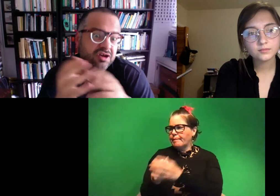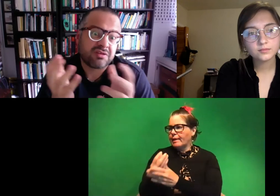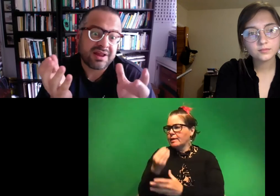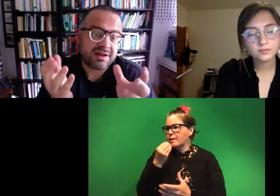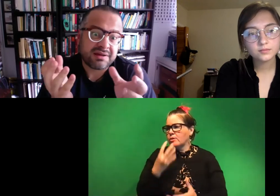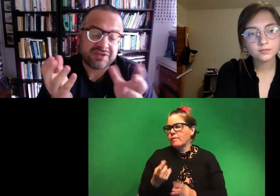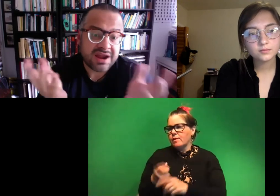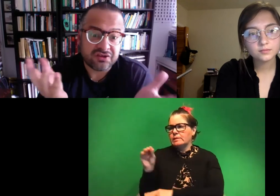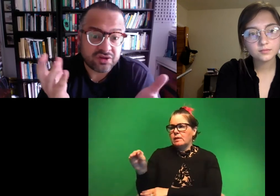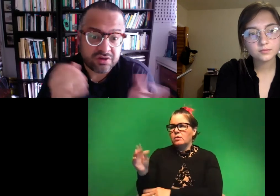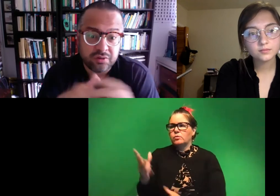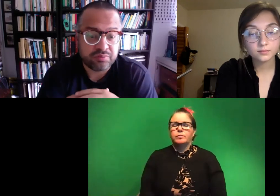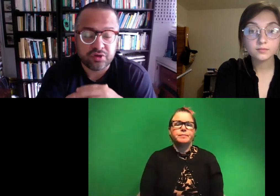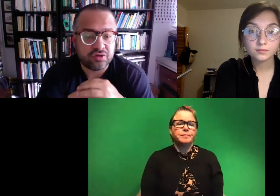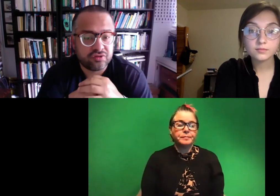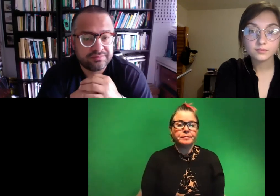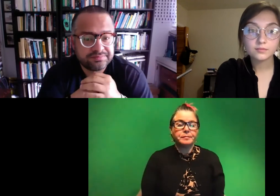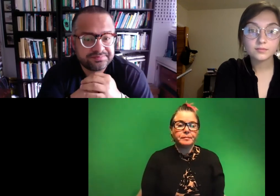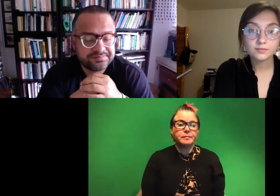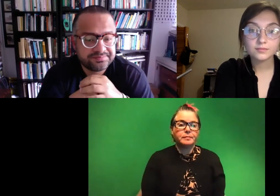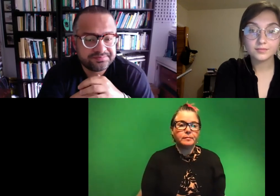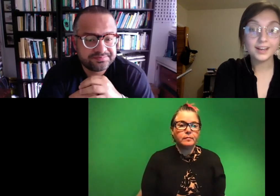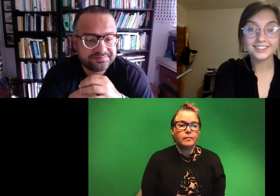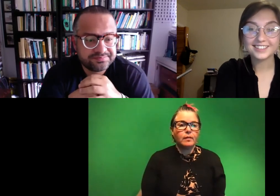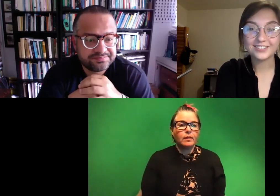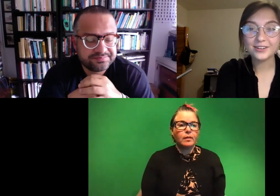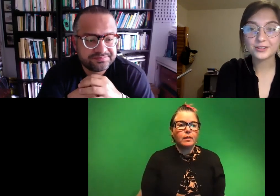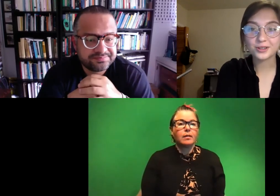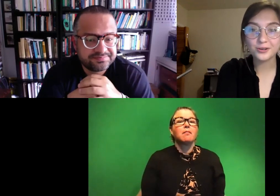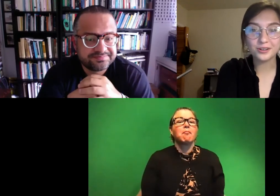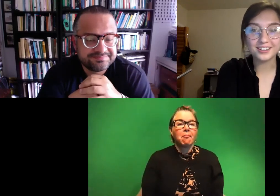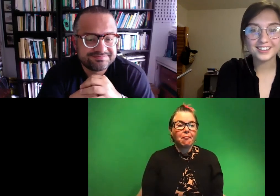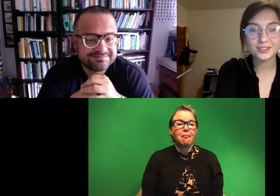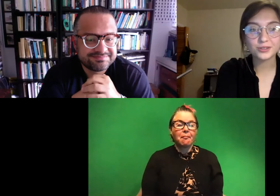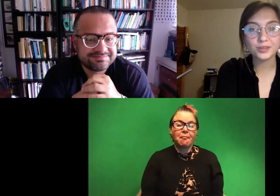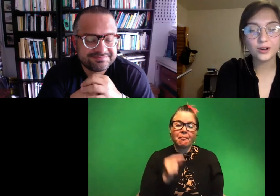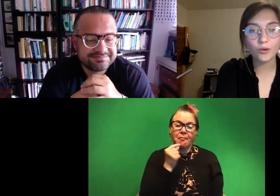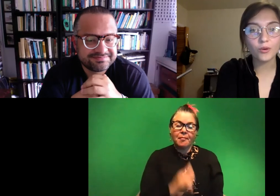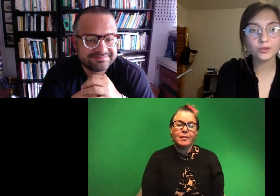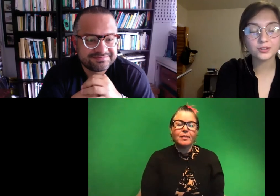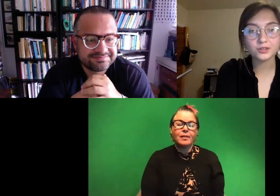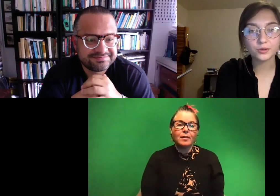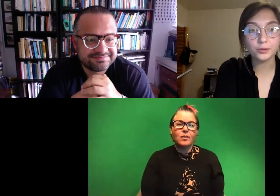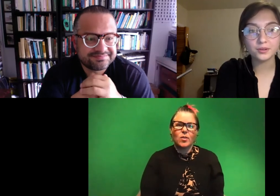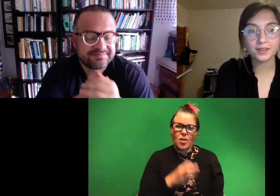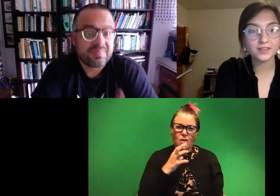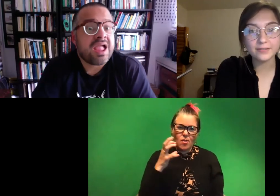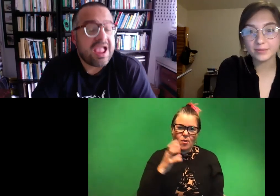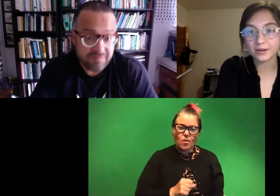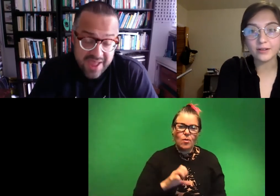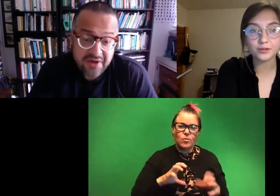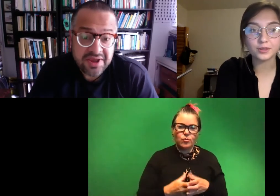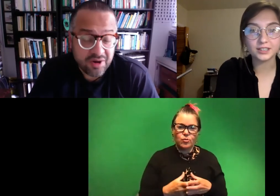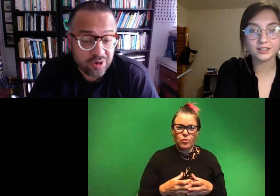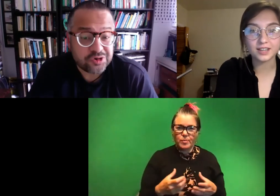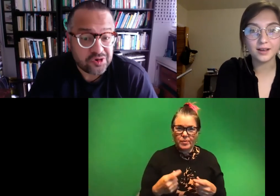the dung that a dinosaur could produce. Yeah. Wow, that's really cool. So it's a really old group. They've kind of been